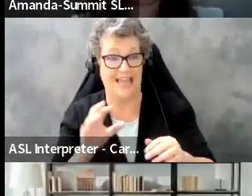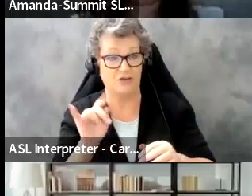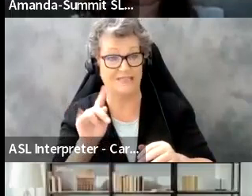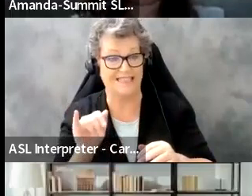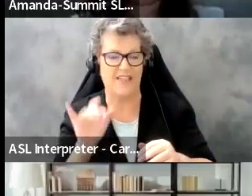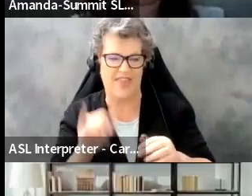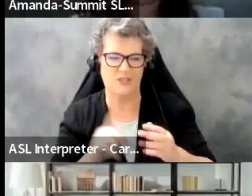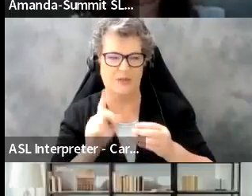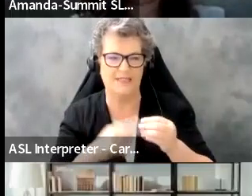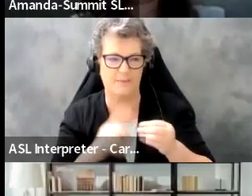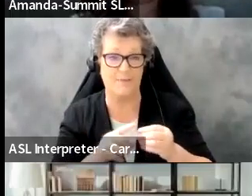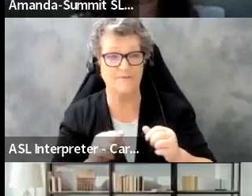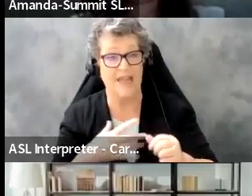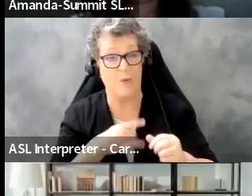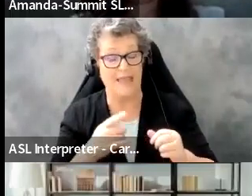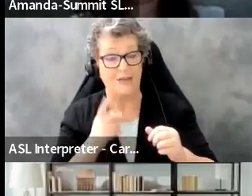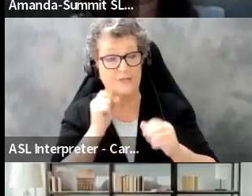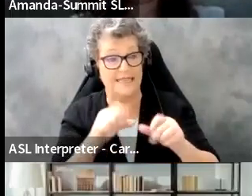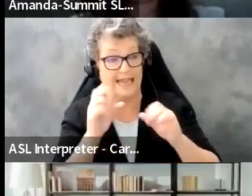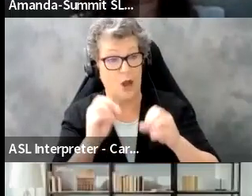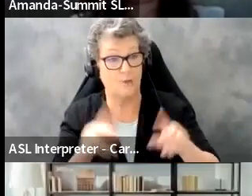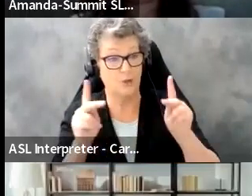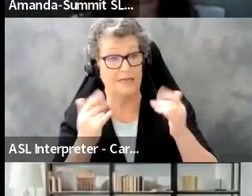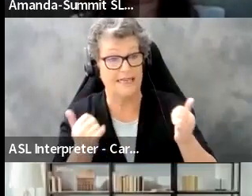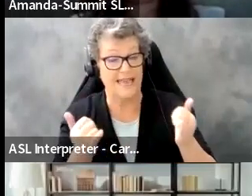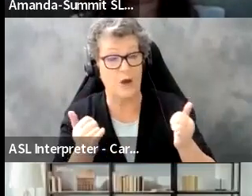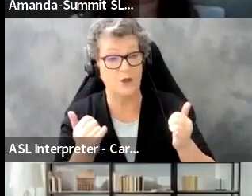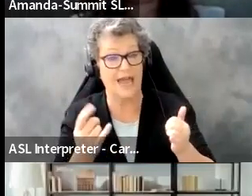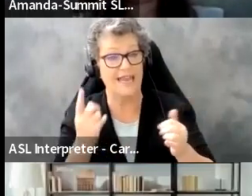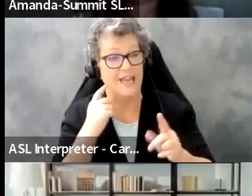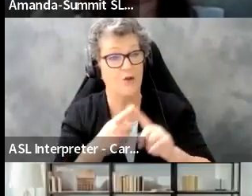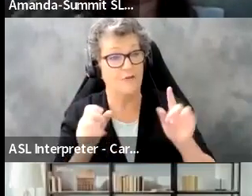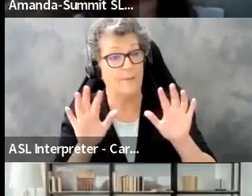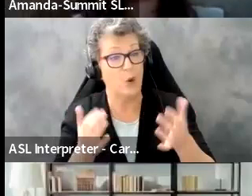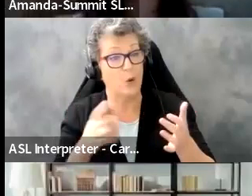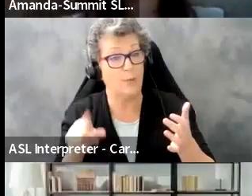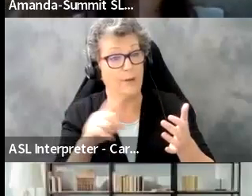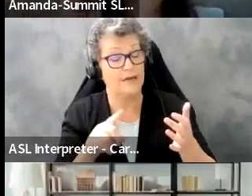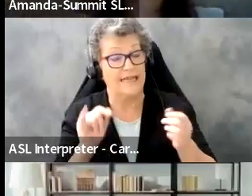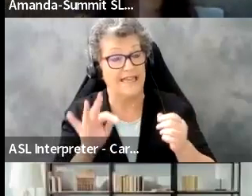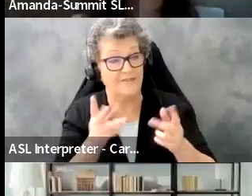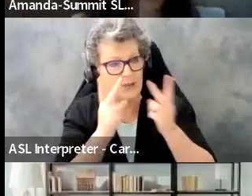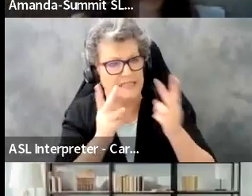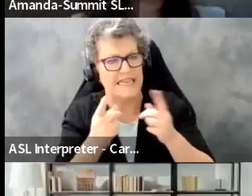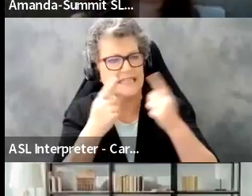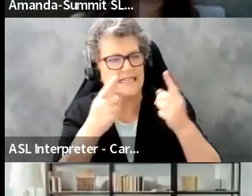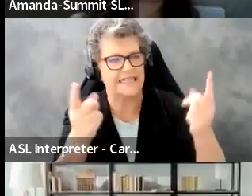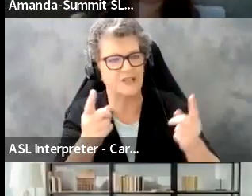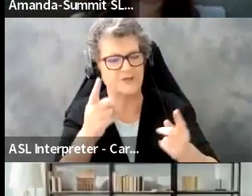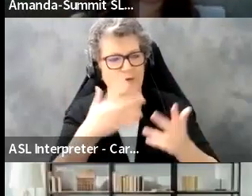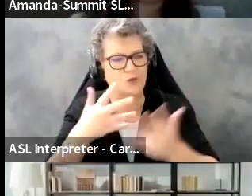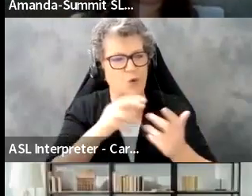about. I'd like to take an opportunity to kind of hear from the group. If you guys are seeing successful social